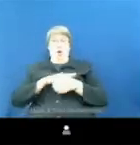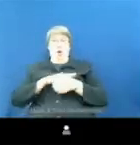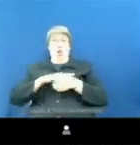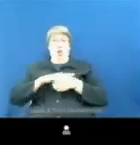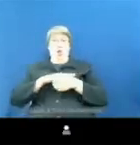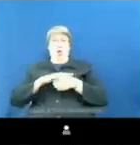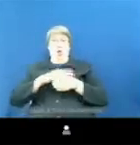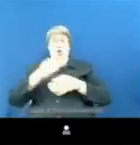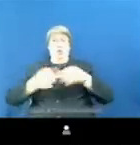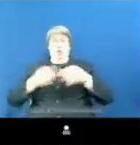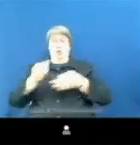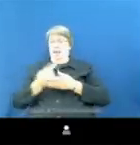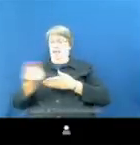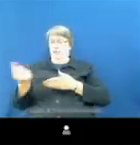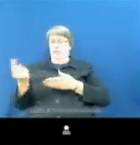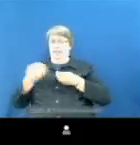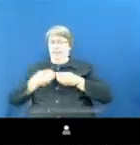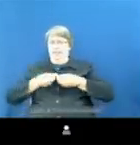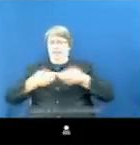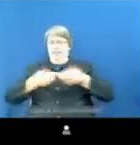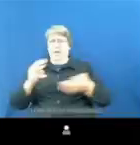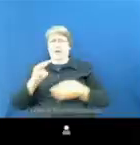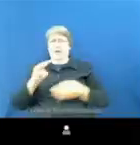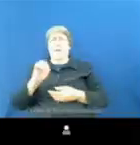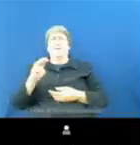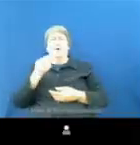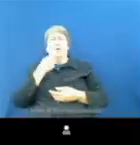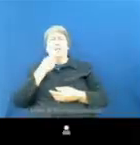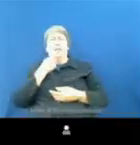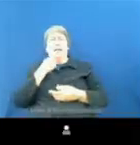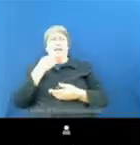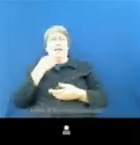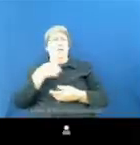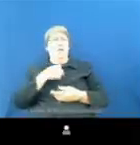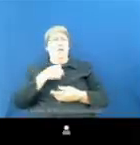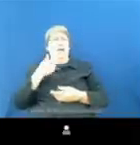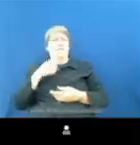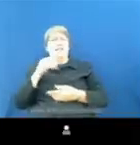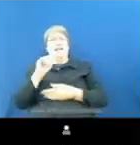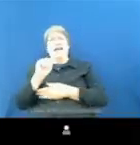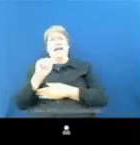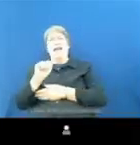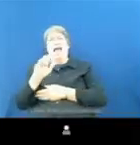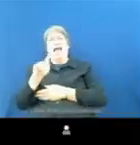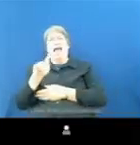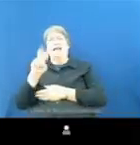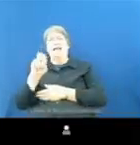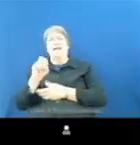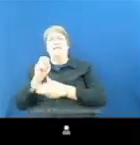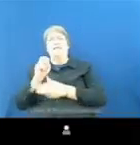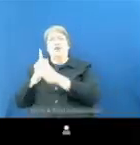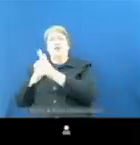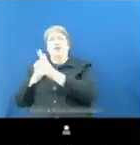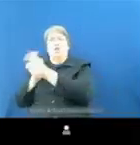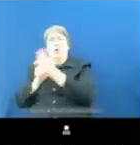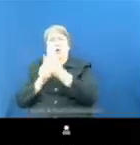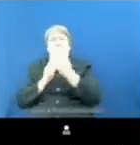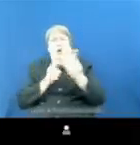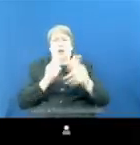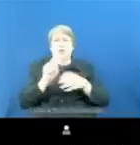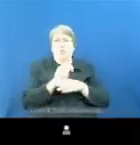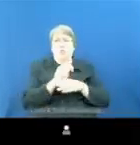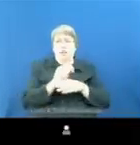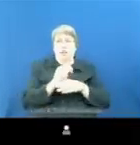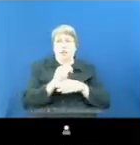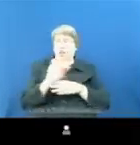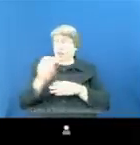week, they sent around a notice saying that they were having an active shooter training, and that if we wanted to, as court